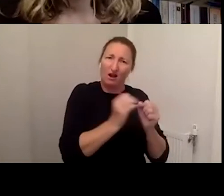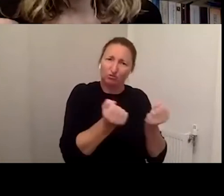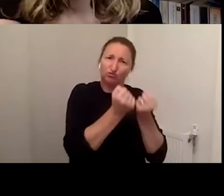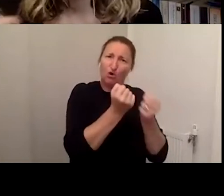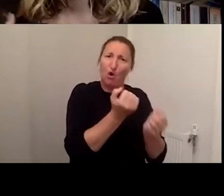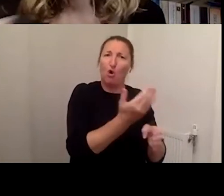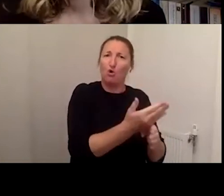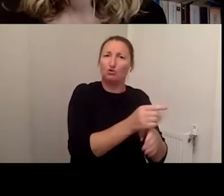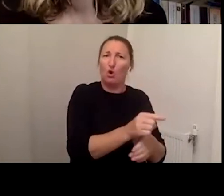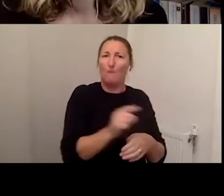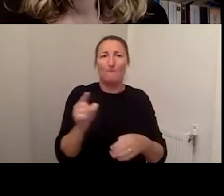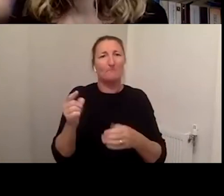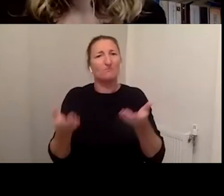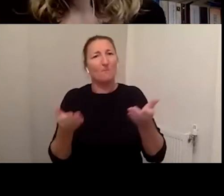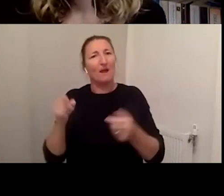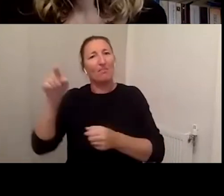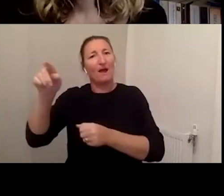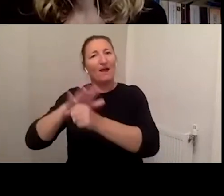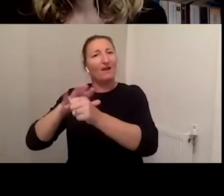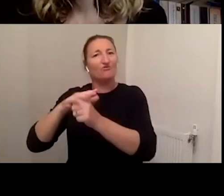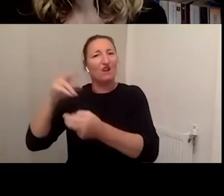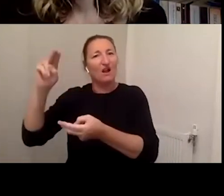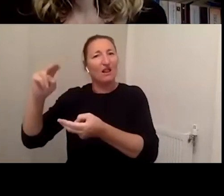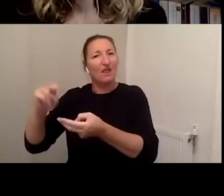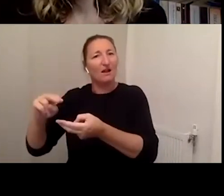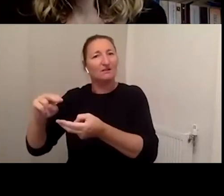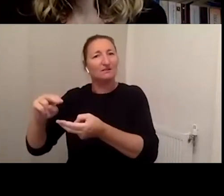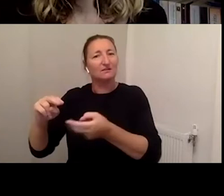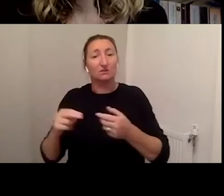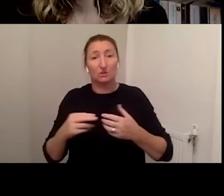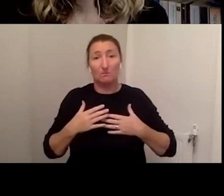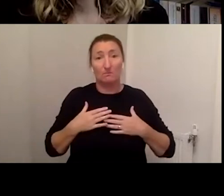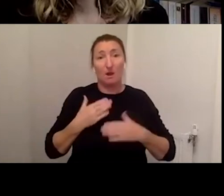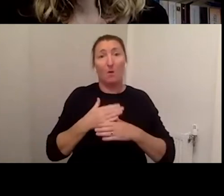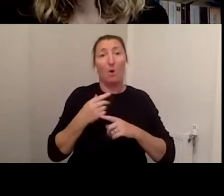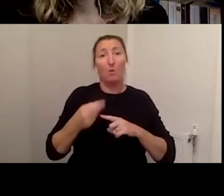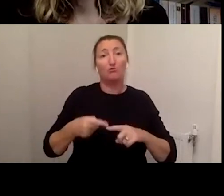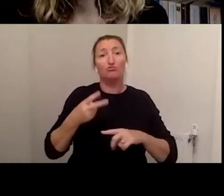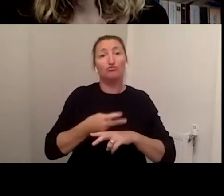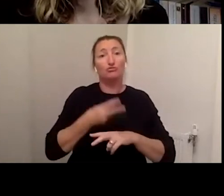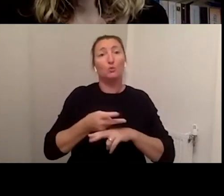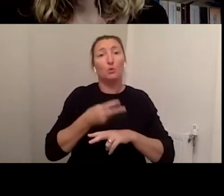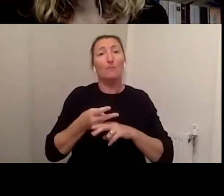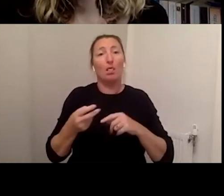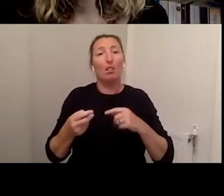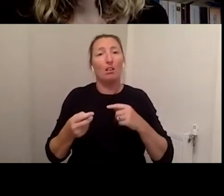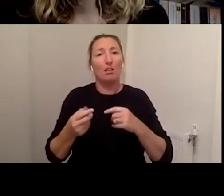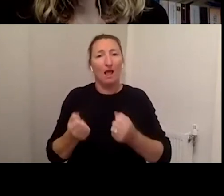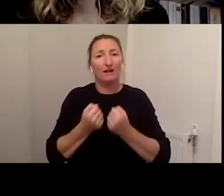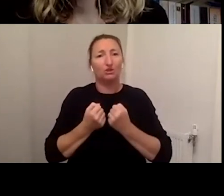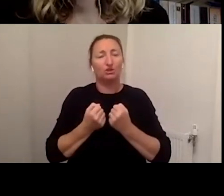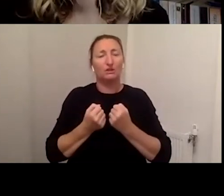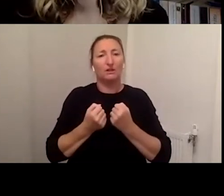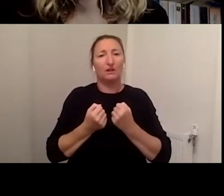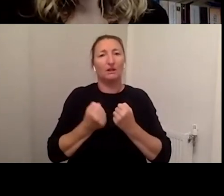parts. I mean, something I feel in terms of my work with renewables is that there is you really sense the nature of